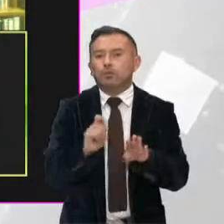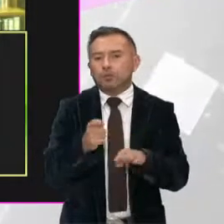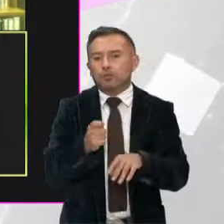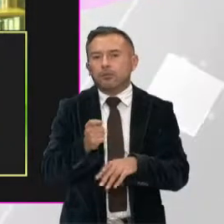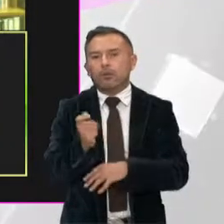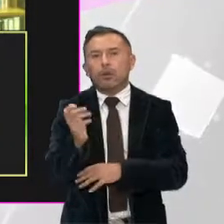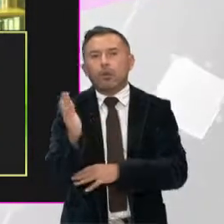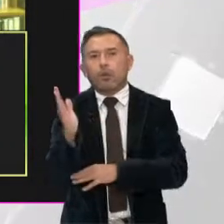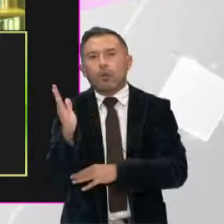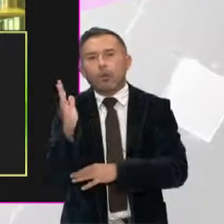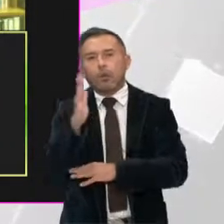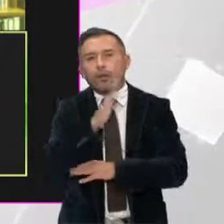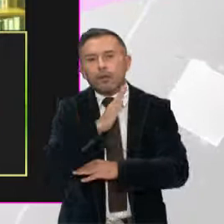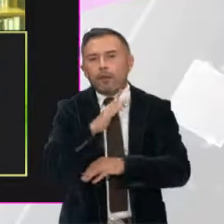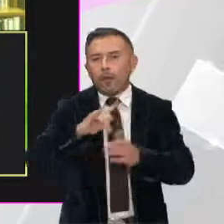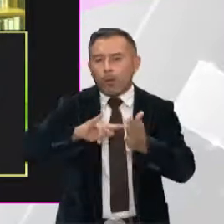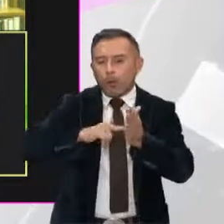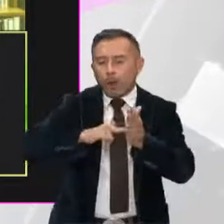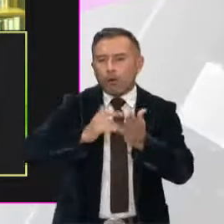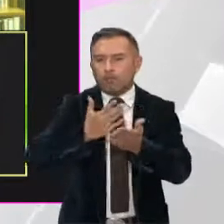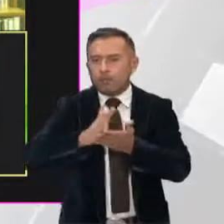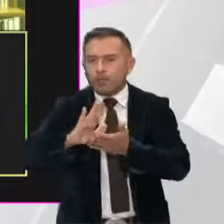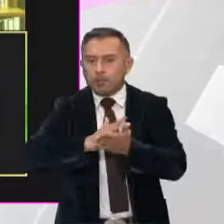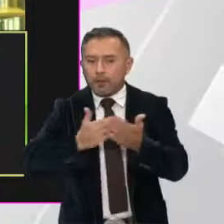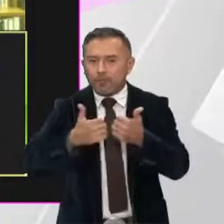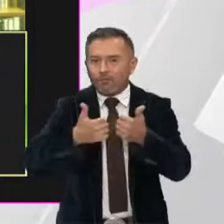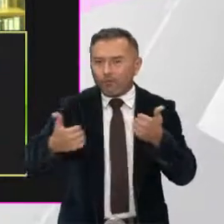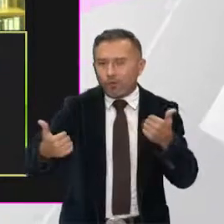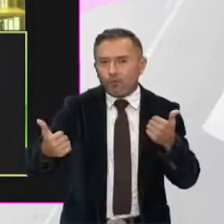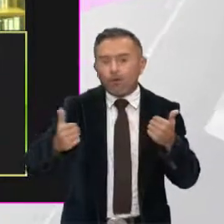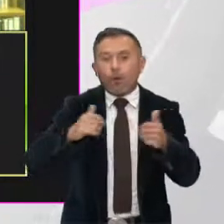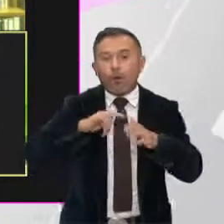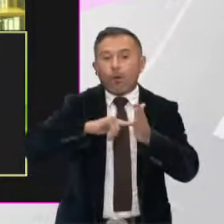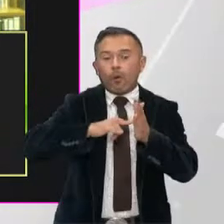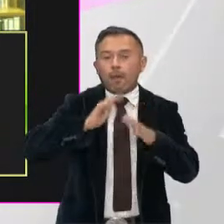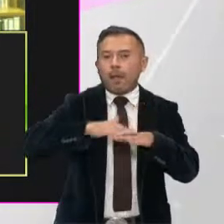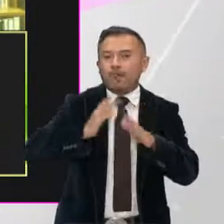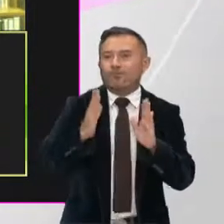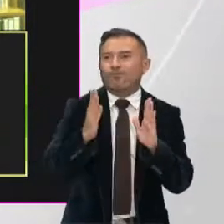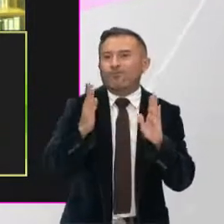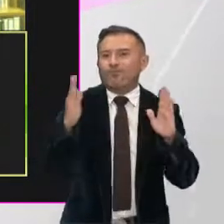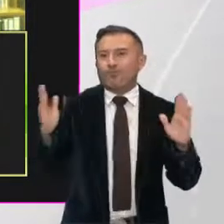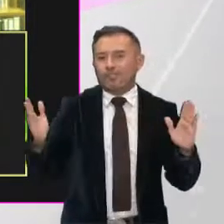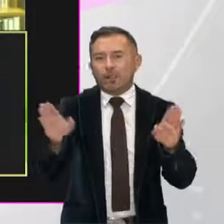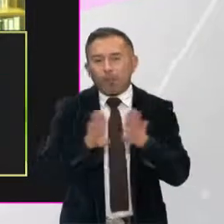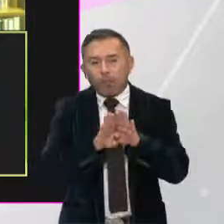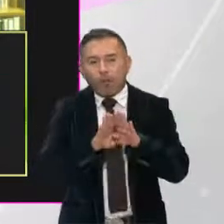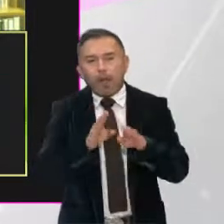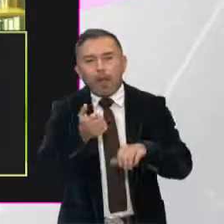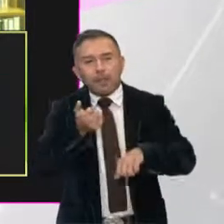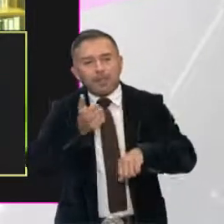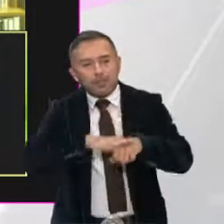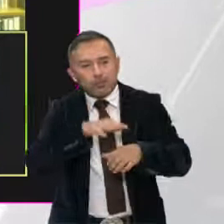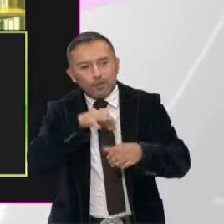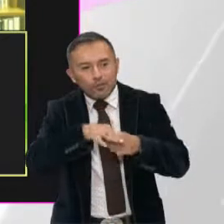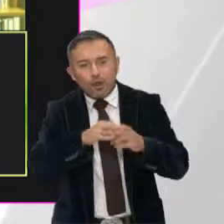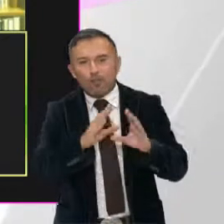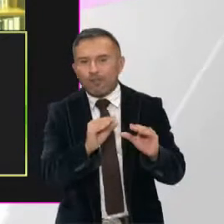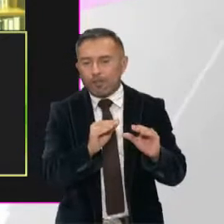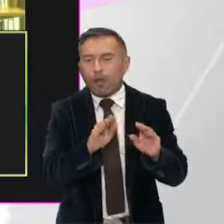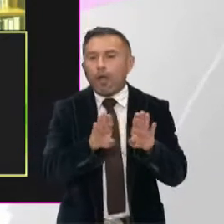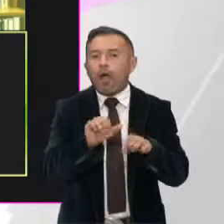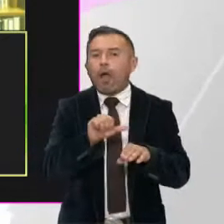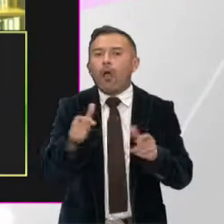measures such as segmented days or extended times, or the training of